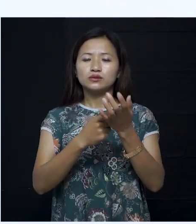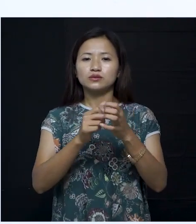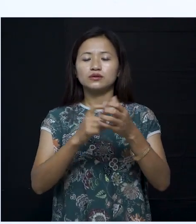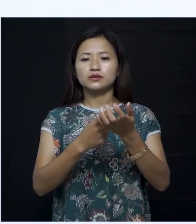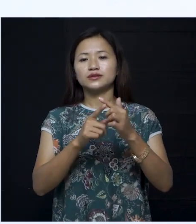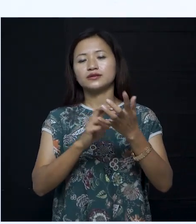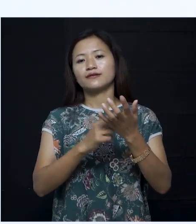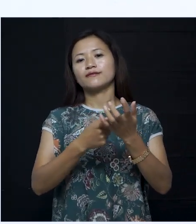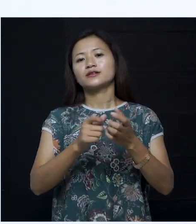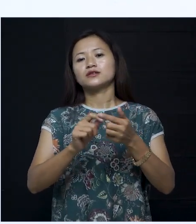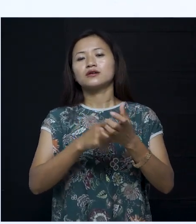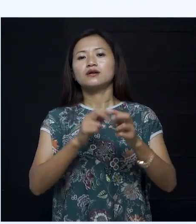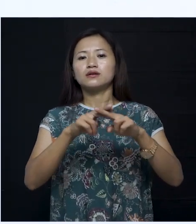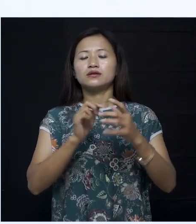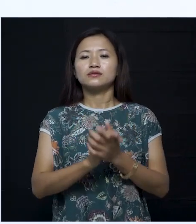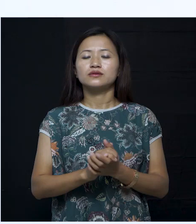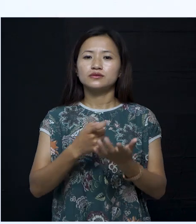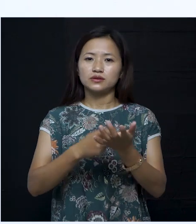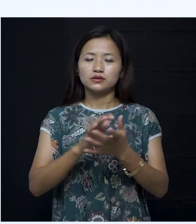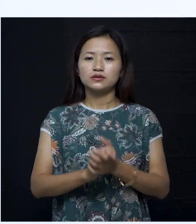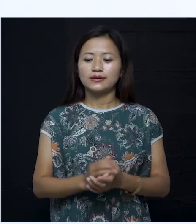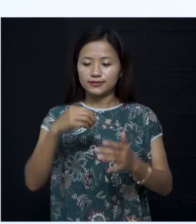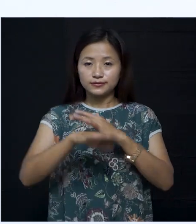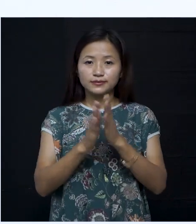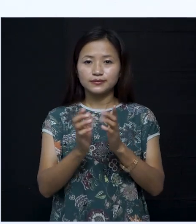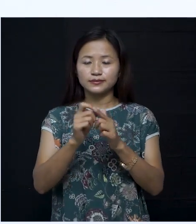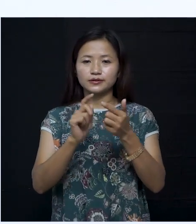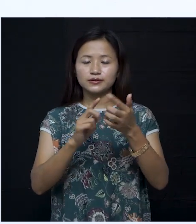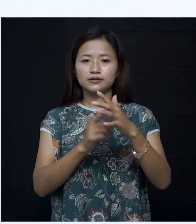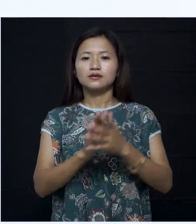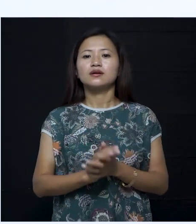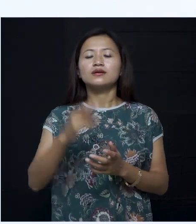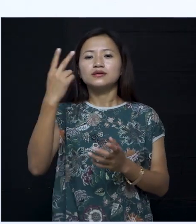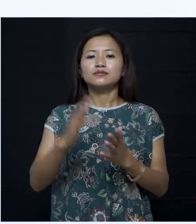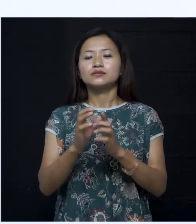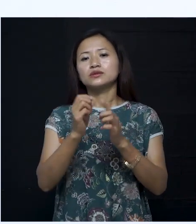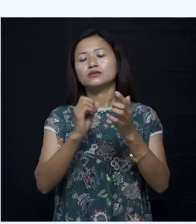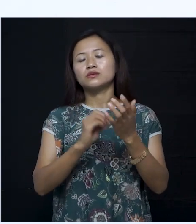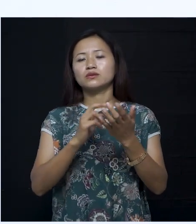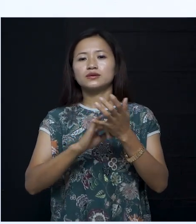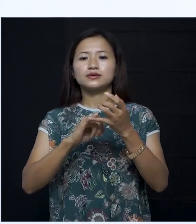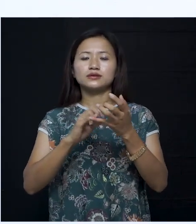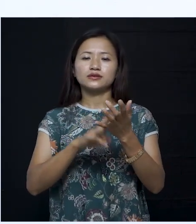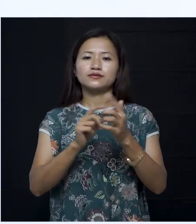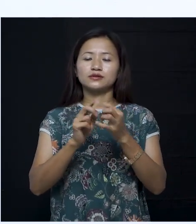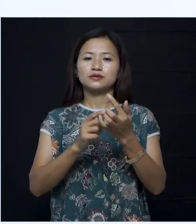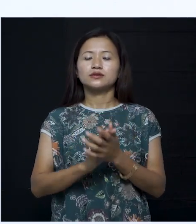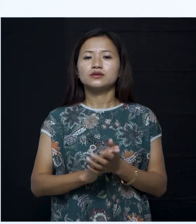Okay, I repeat, the main subtopics under determiners are articles, possessive,